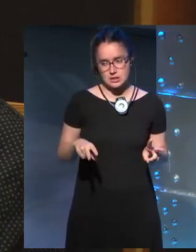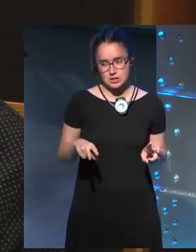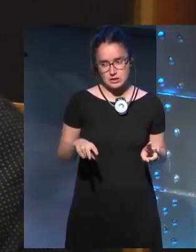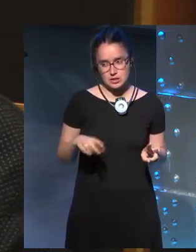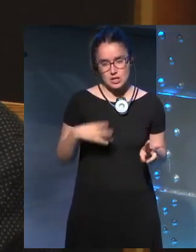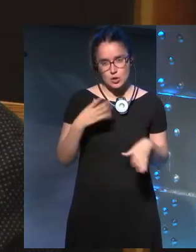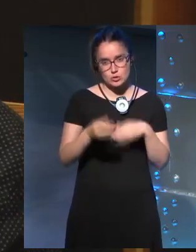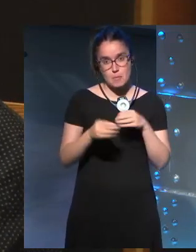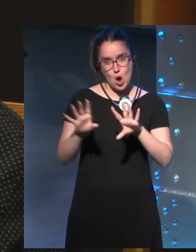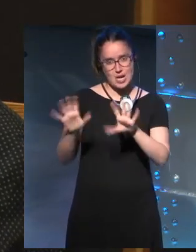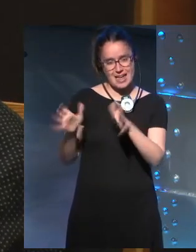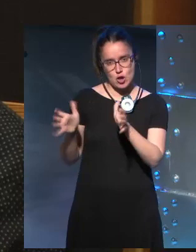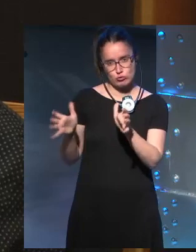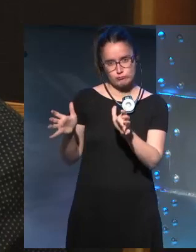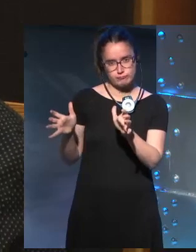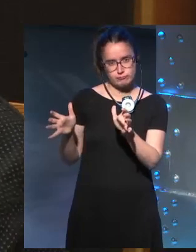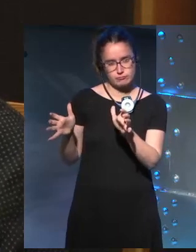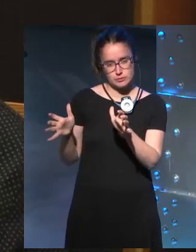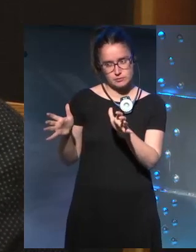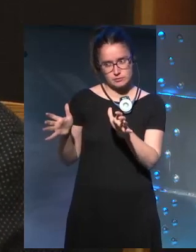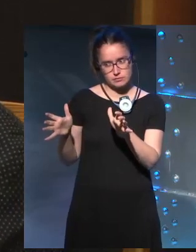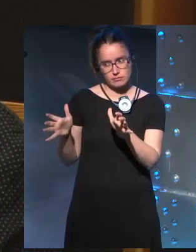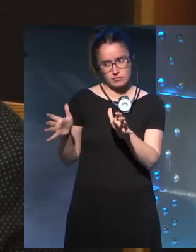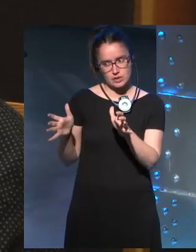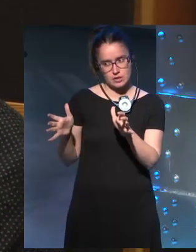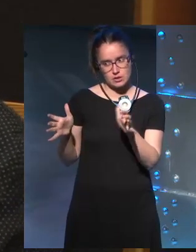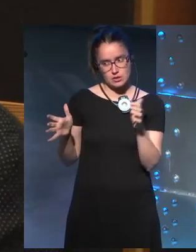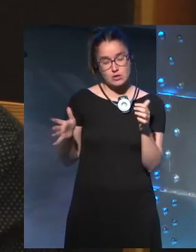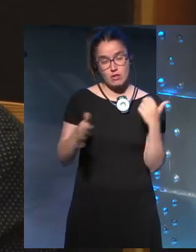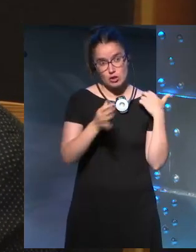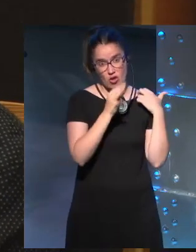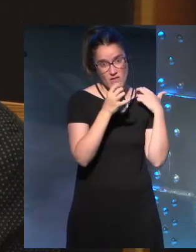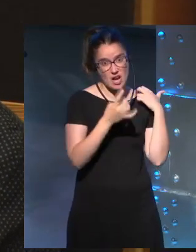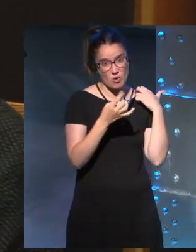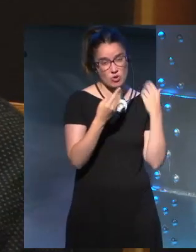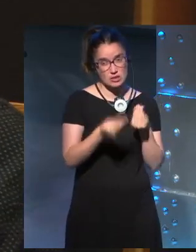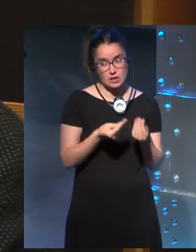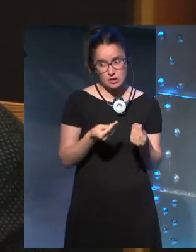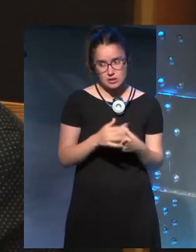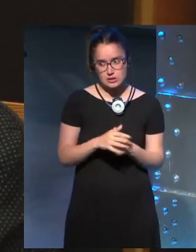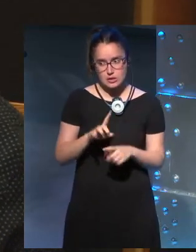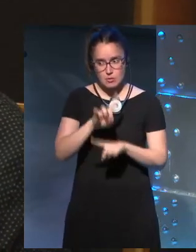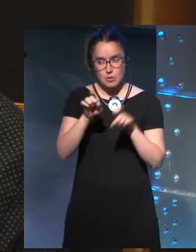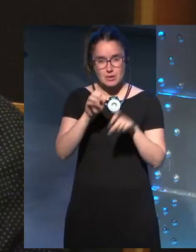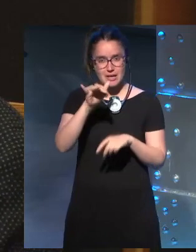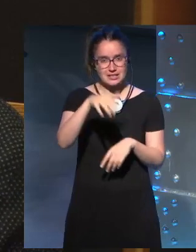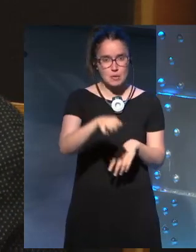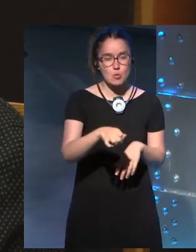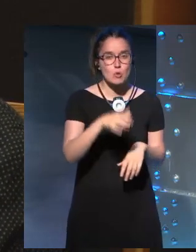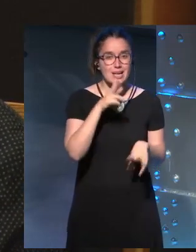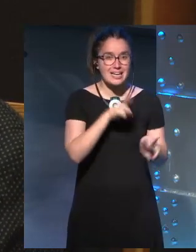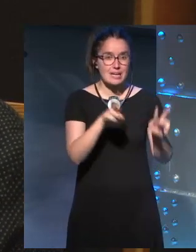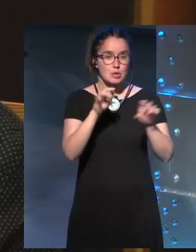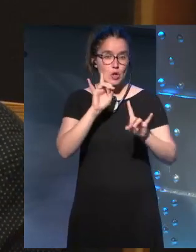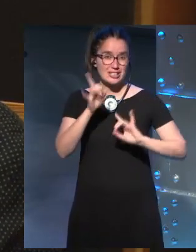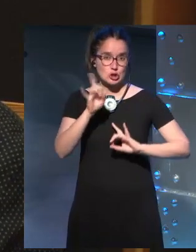volume off and we used the radio as a soundtrack, so to speak. We still do that, and this is a question for